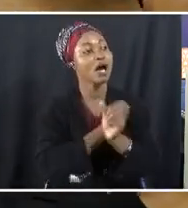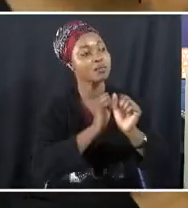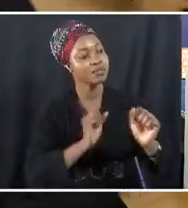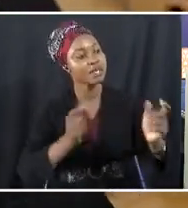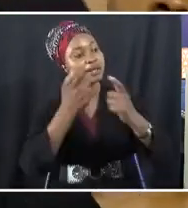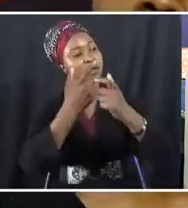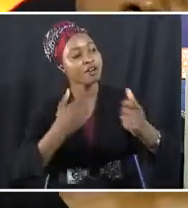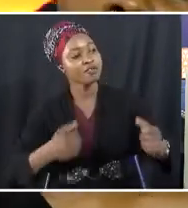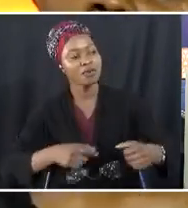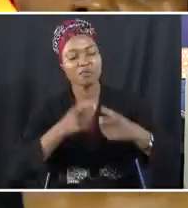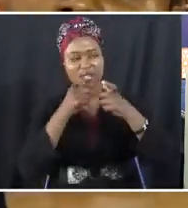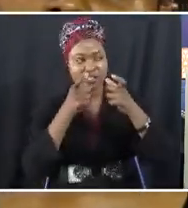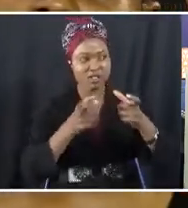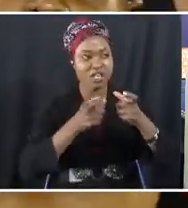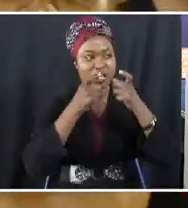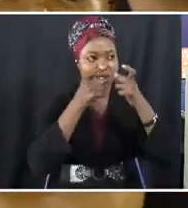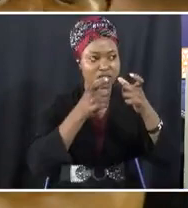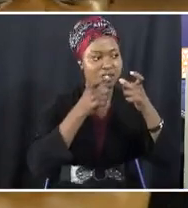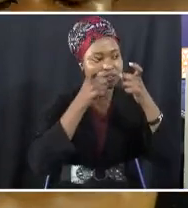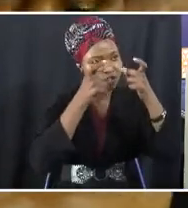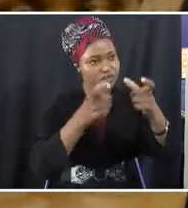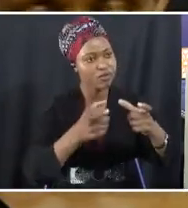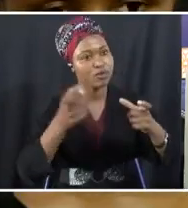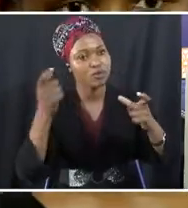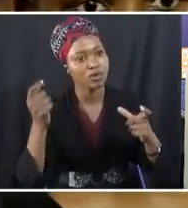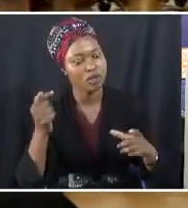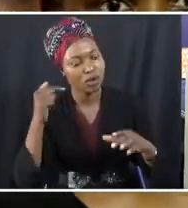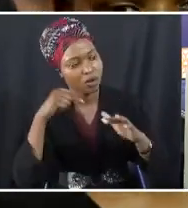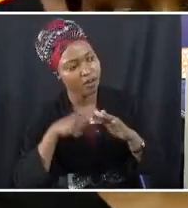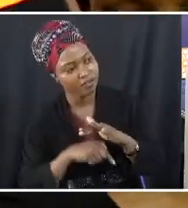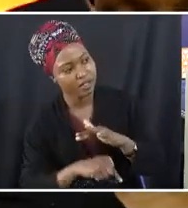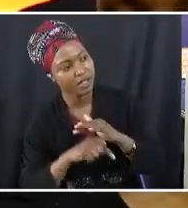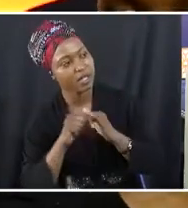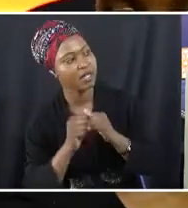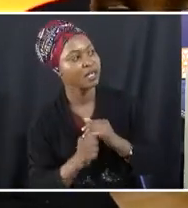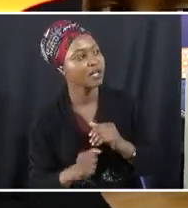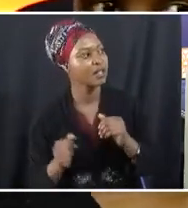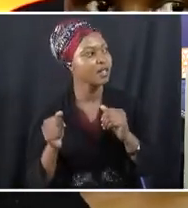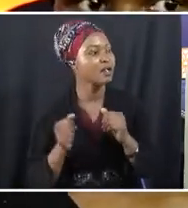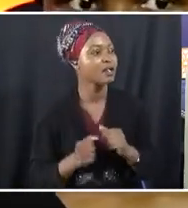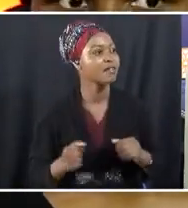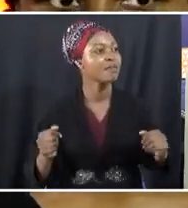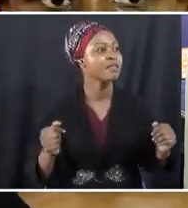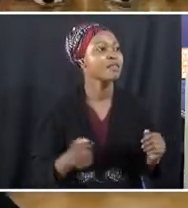I am saved from this awful gulf of